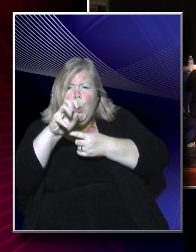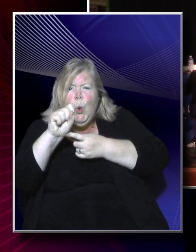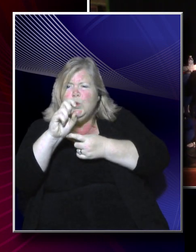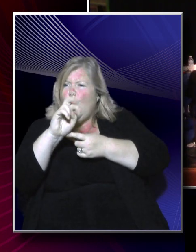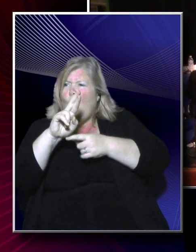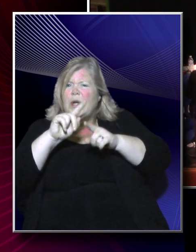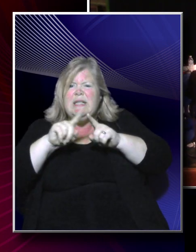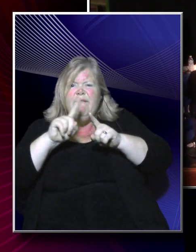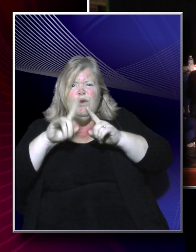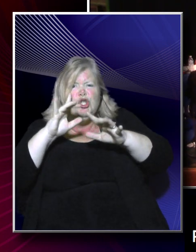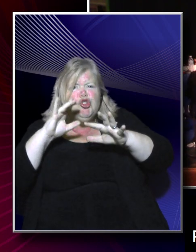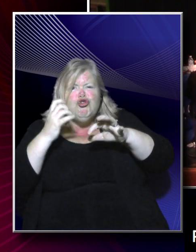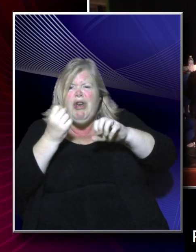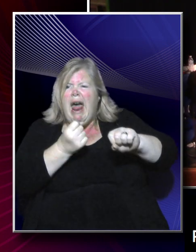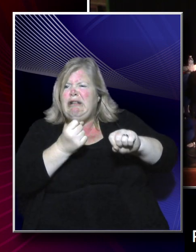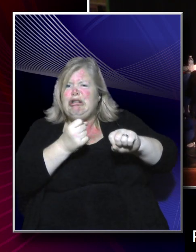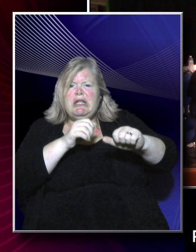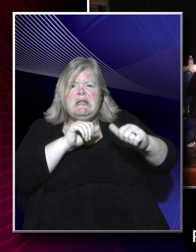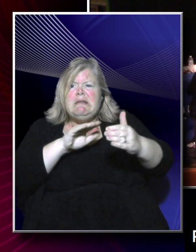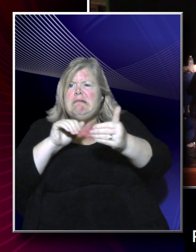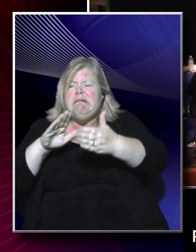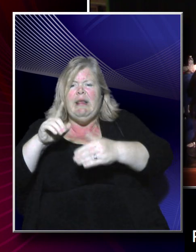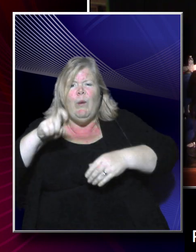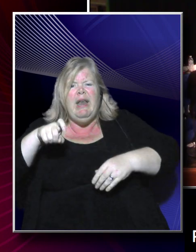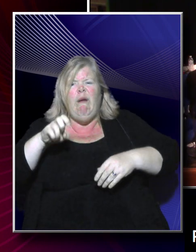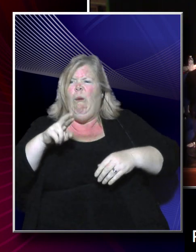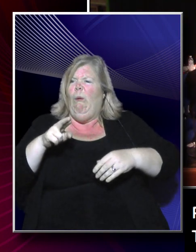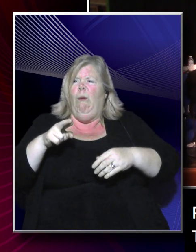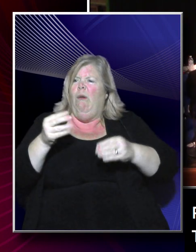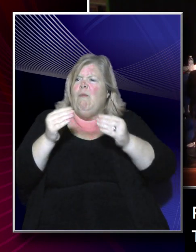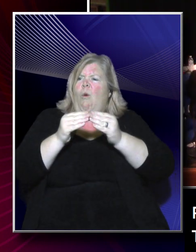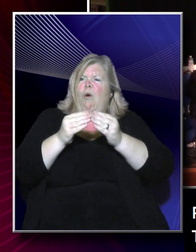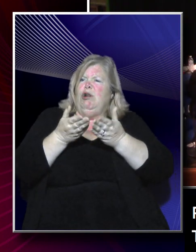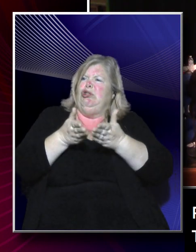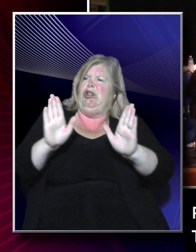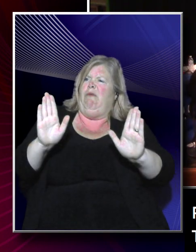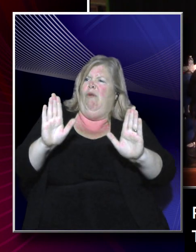strategies that we need, or was it more of a general?